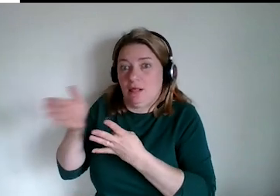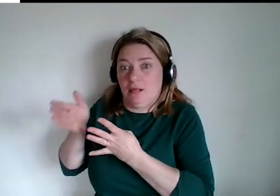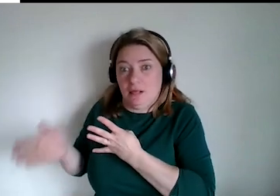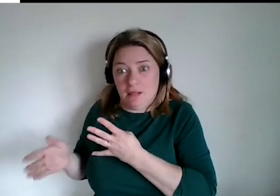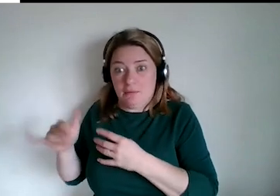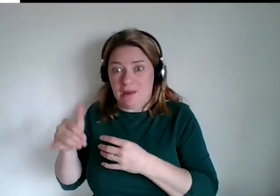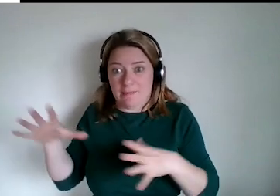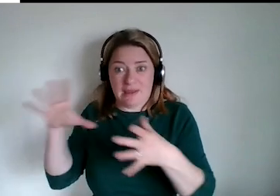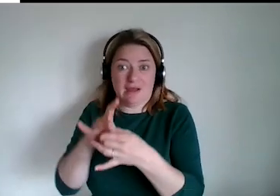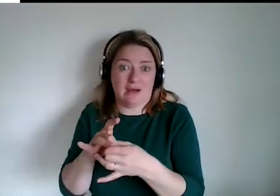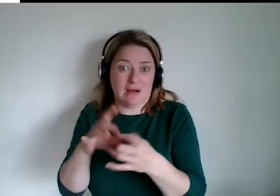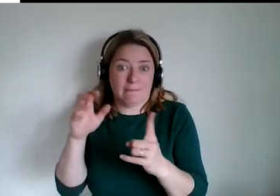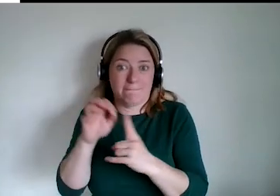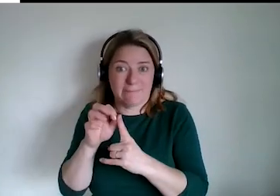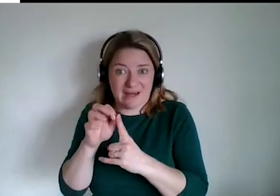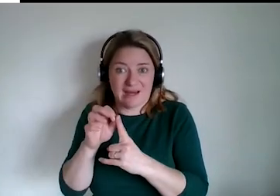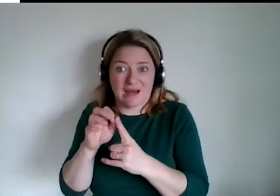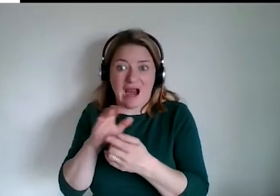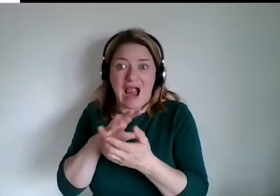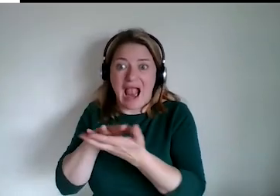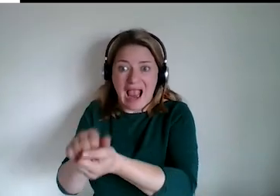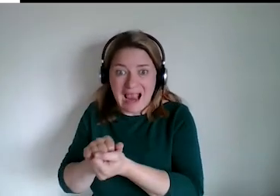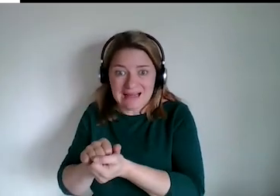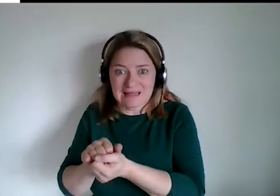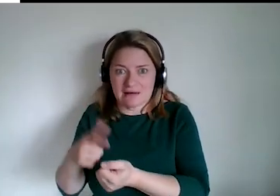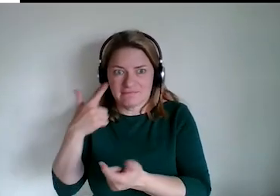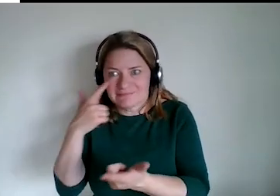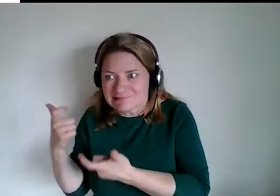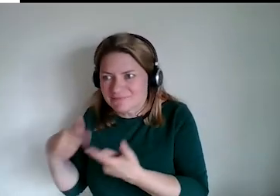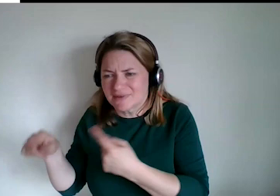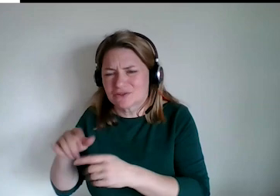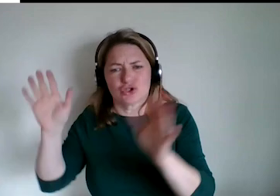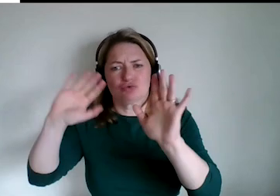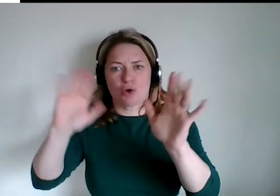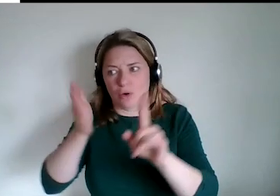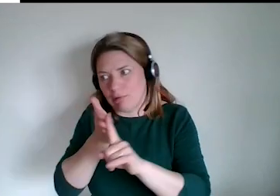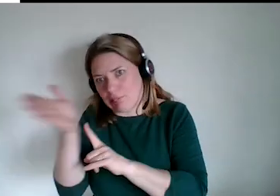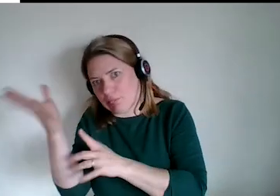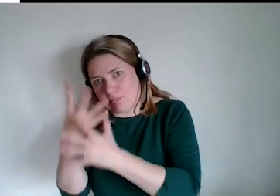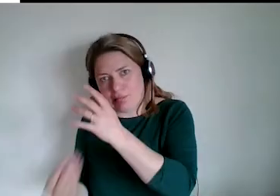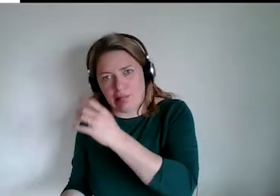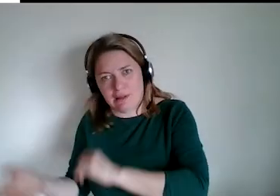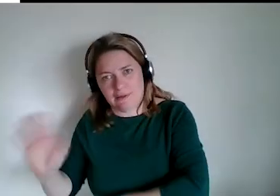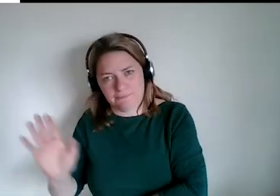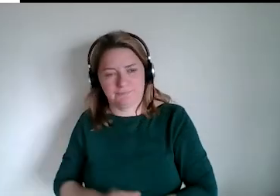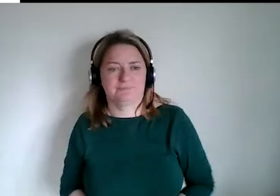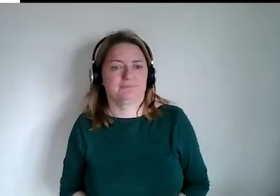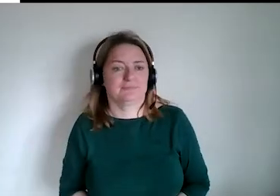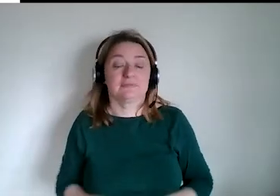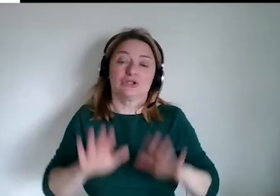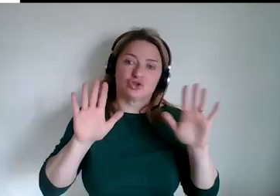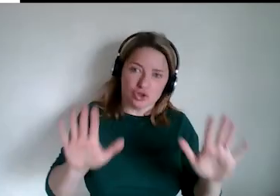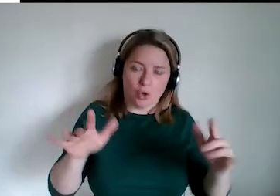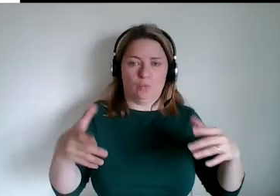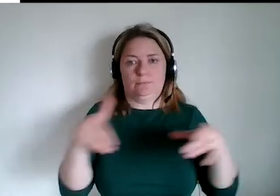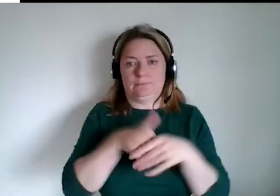even engage in p hacking, looking for the sacred p of less than 0.05, you know, so don't do that. So anyway, just to finish off, just in